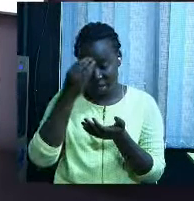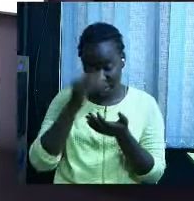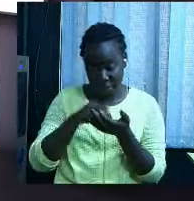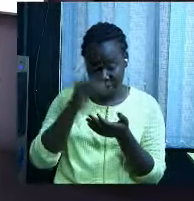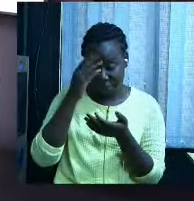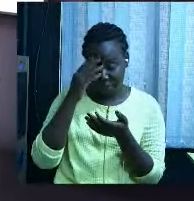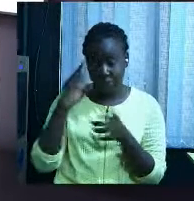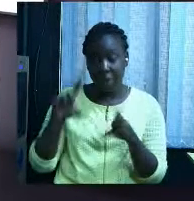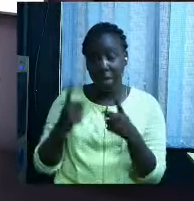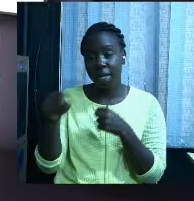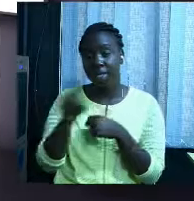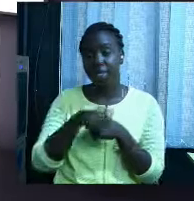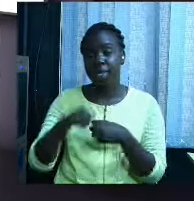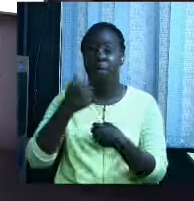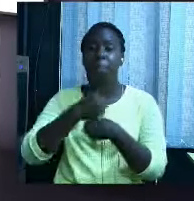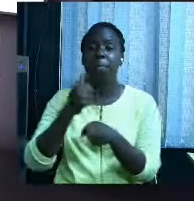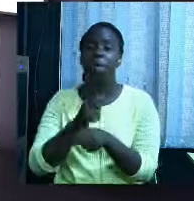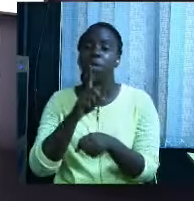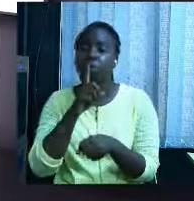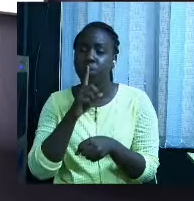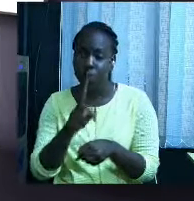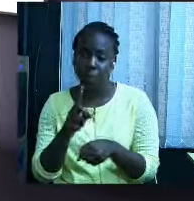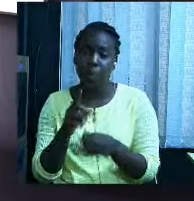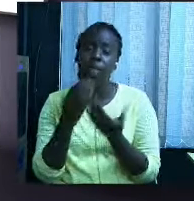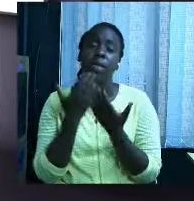that children